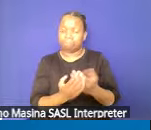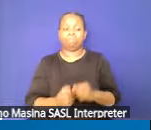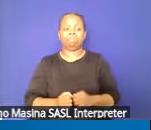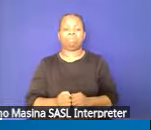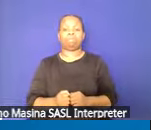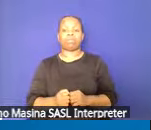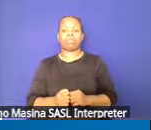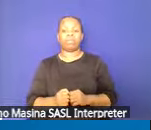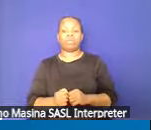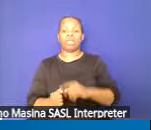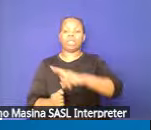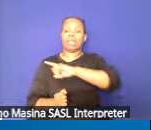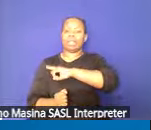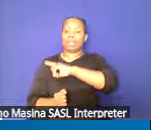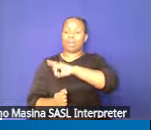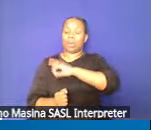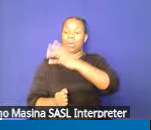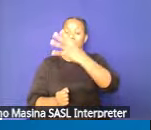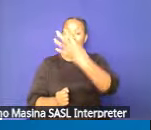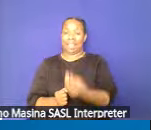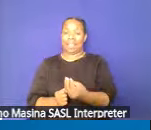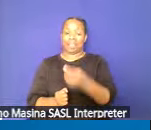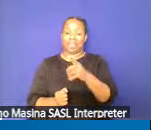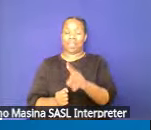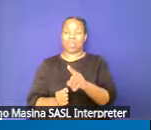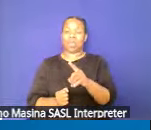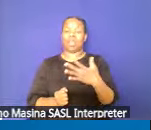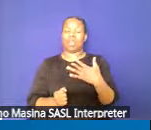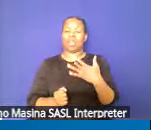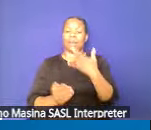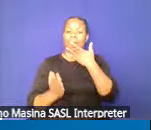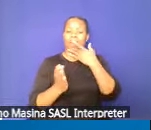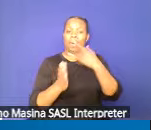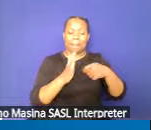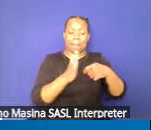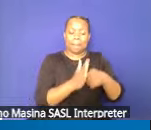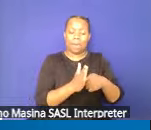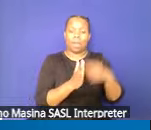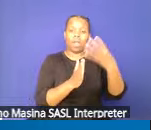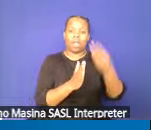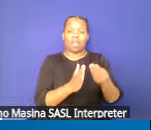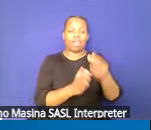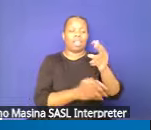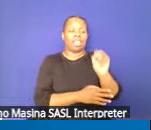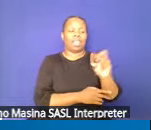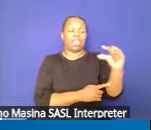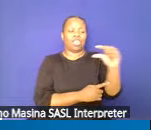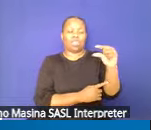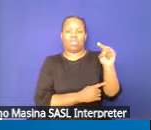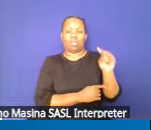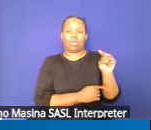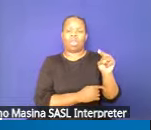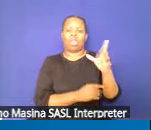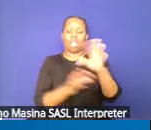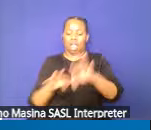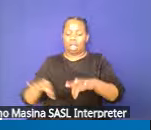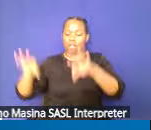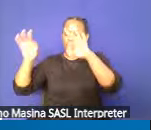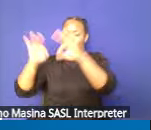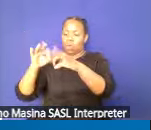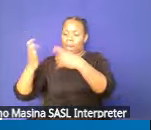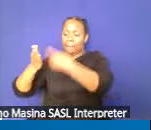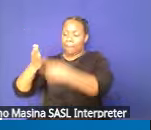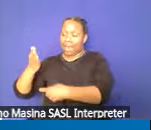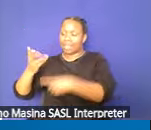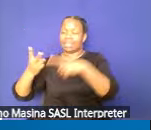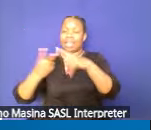Hence that we have in the preferential procurement an 80-20 principle, where we evaluate price as well as BEE.